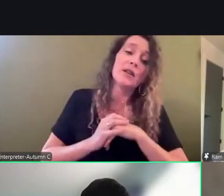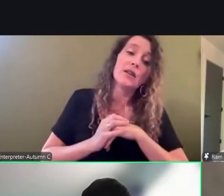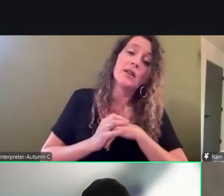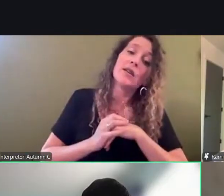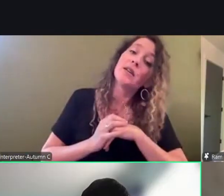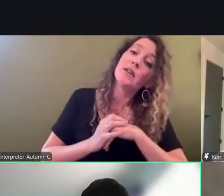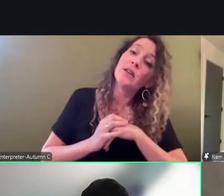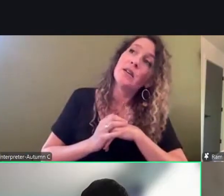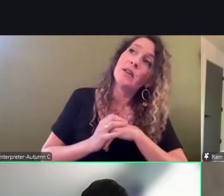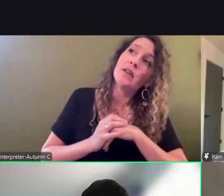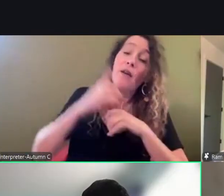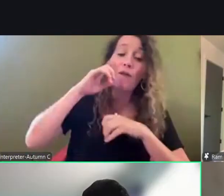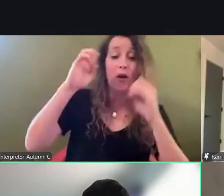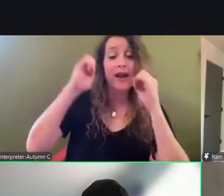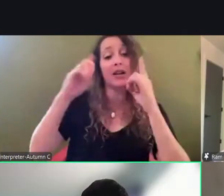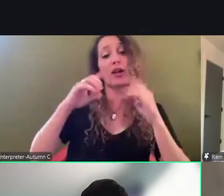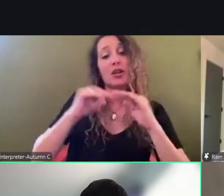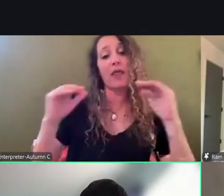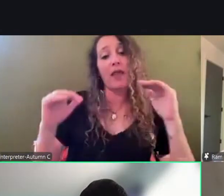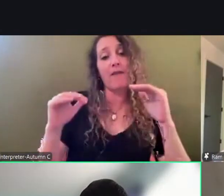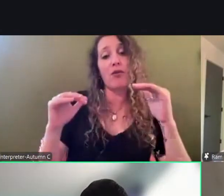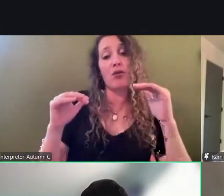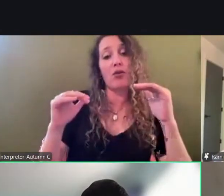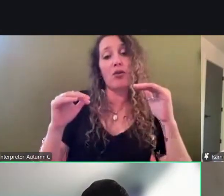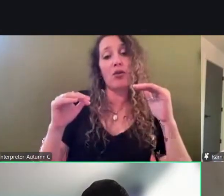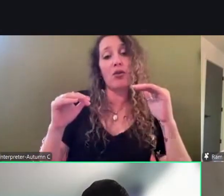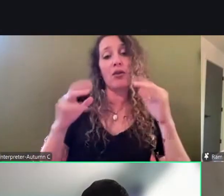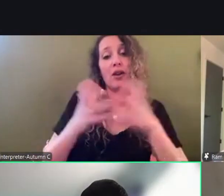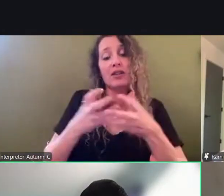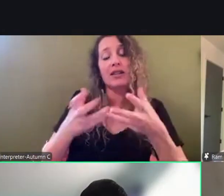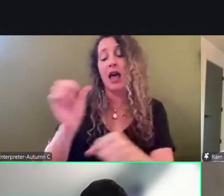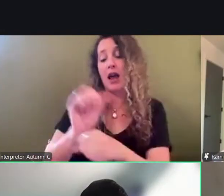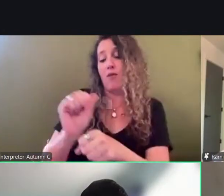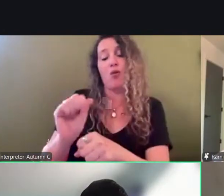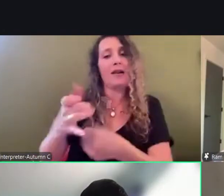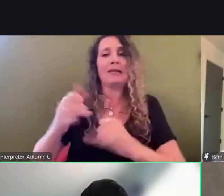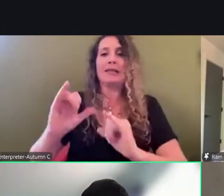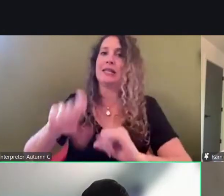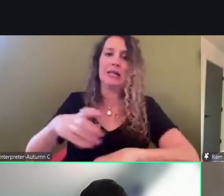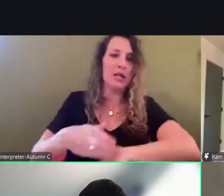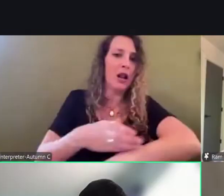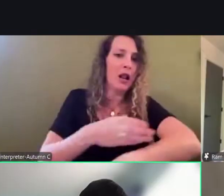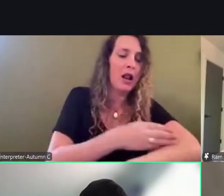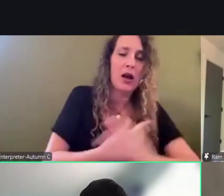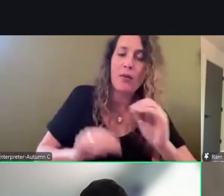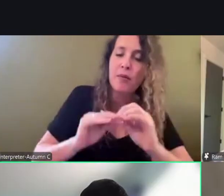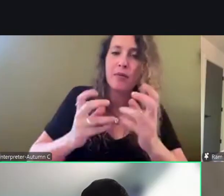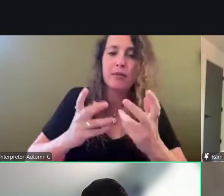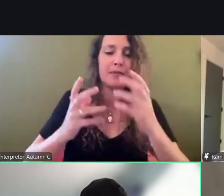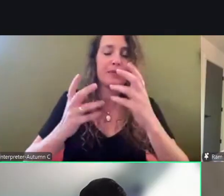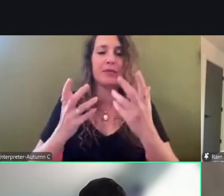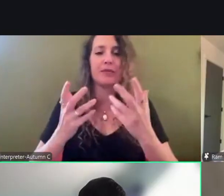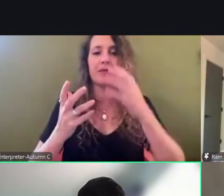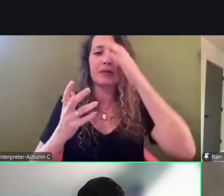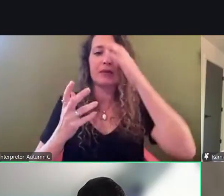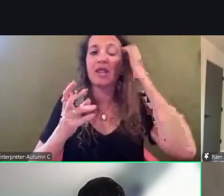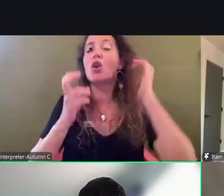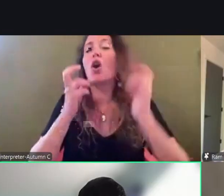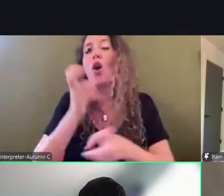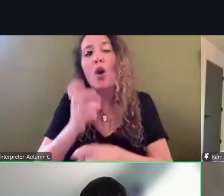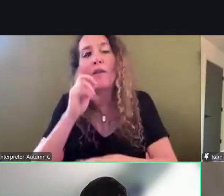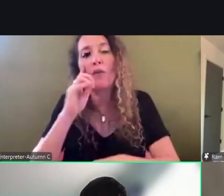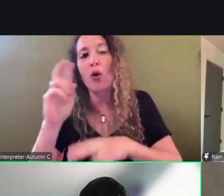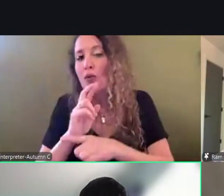even at the education level, there's still a lot of work that needs to be done. And so of course it's even harder at like, in the residency level or